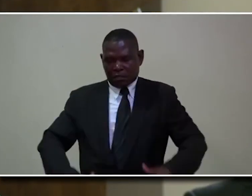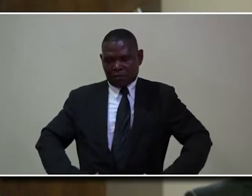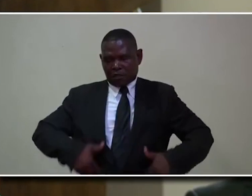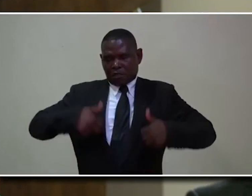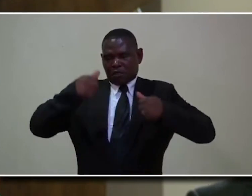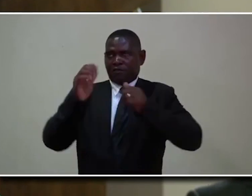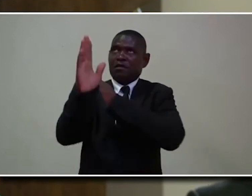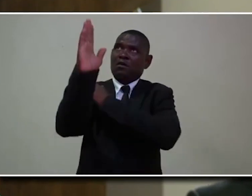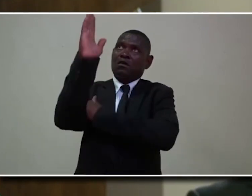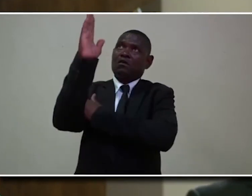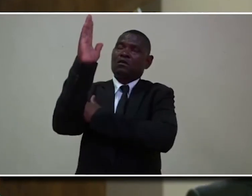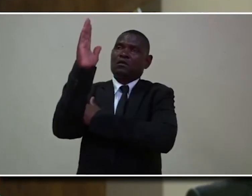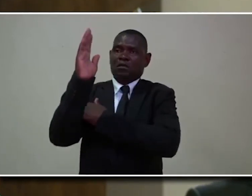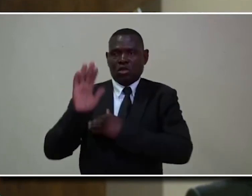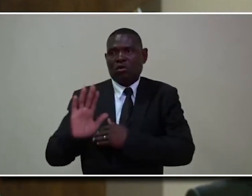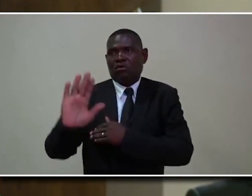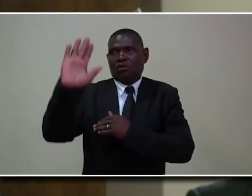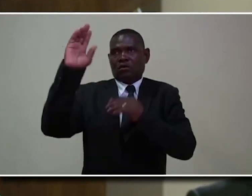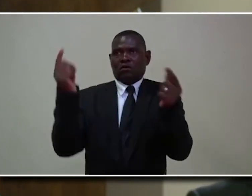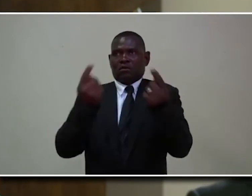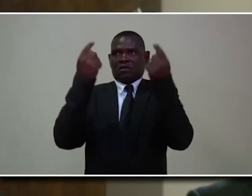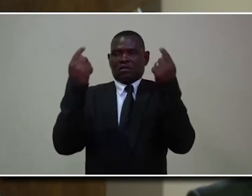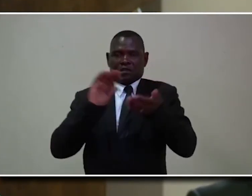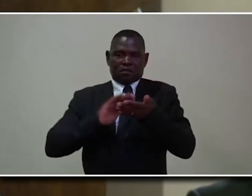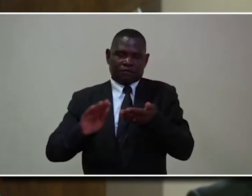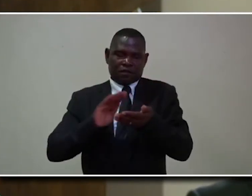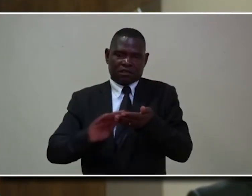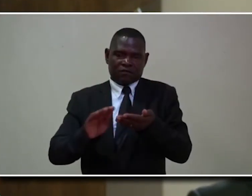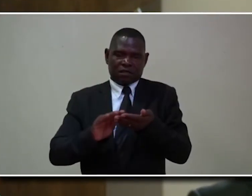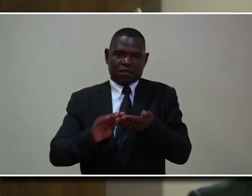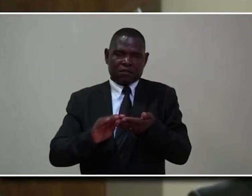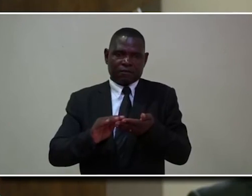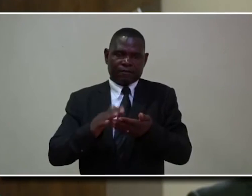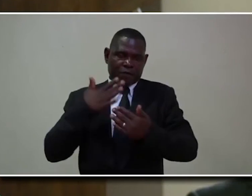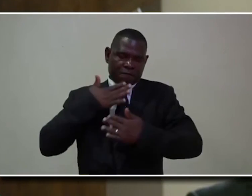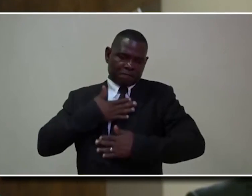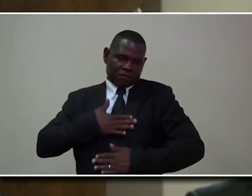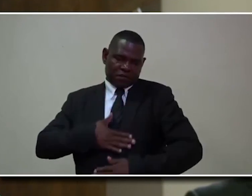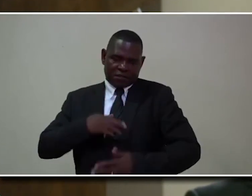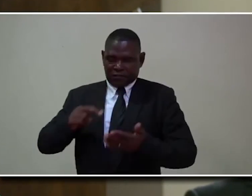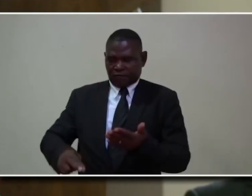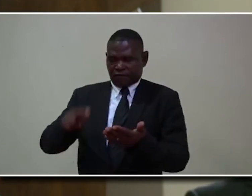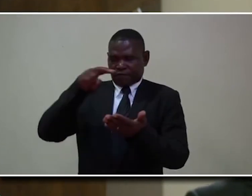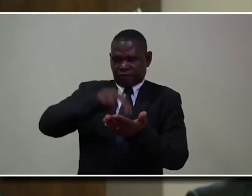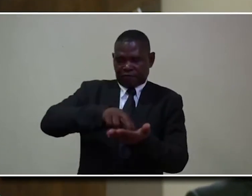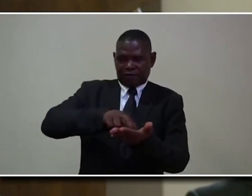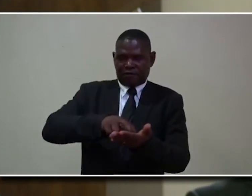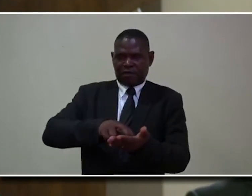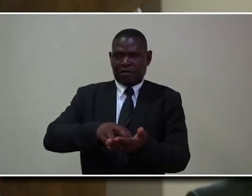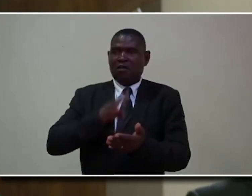your sins are forgiven. The peace of the risen one abide